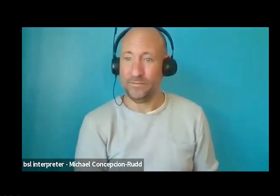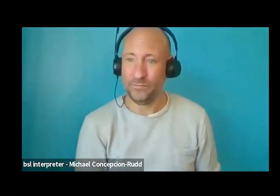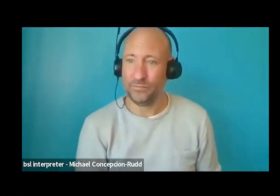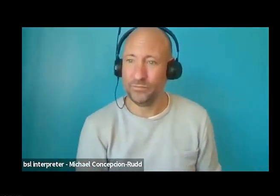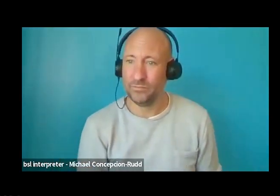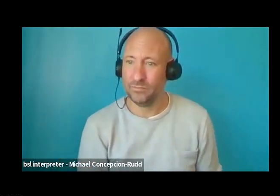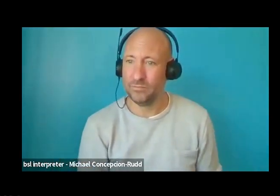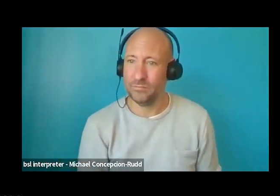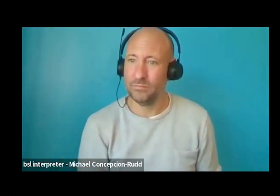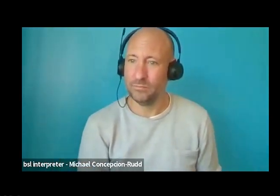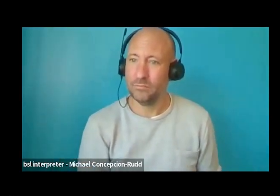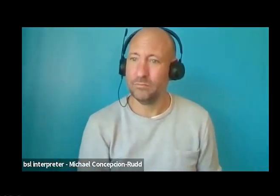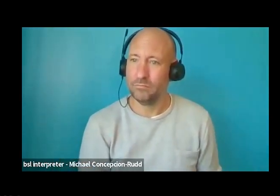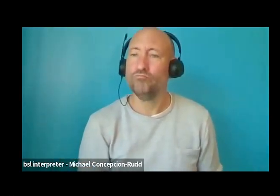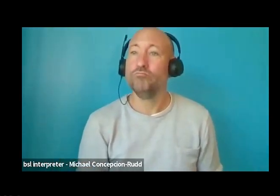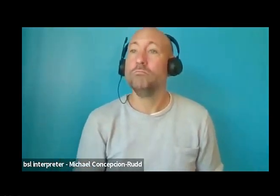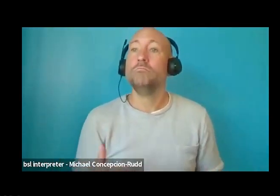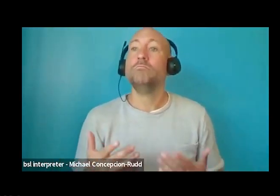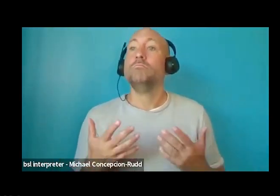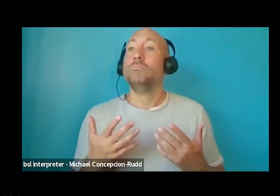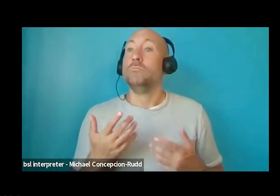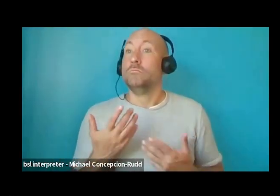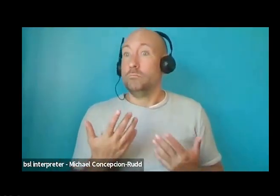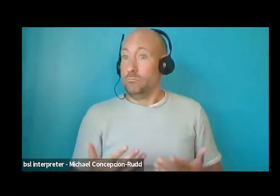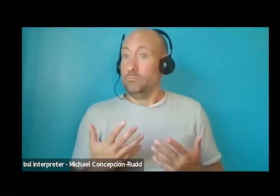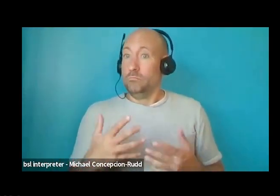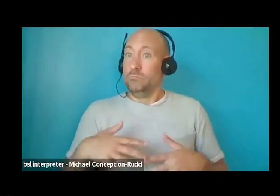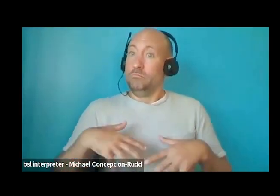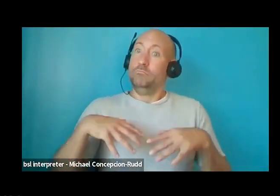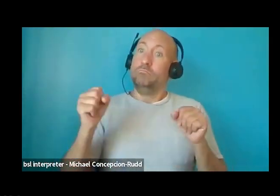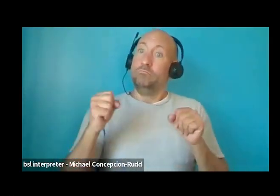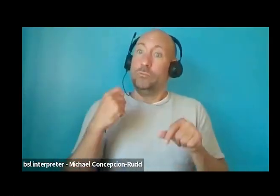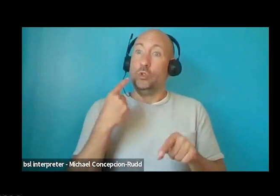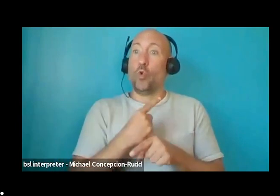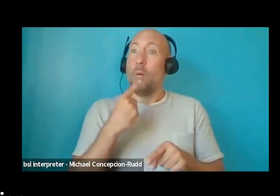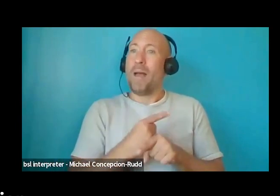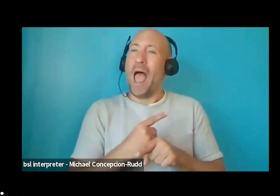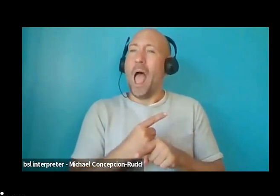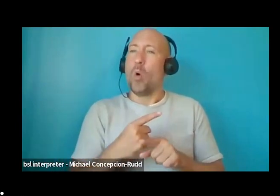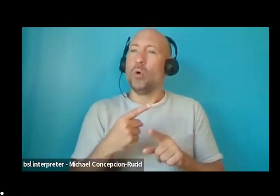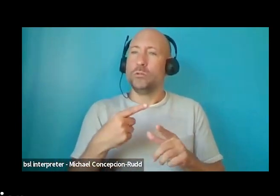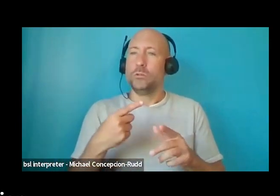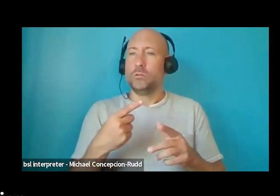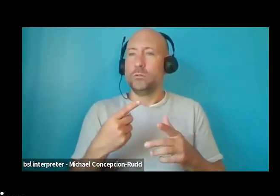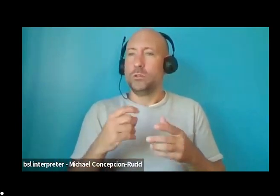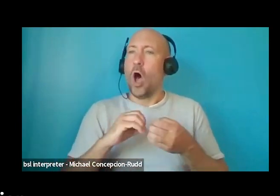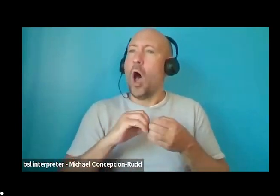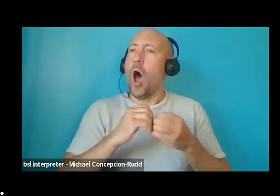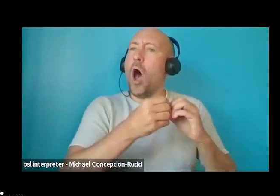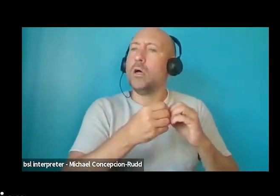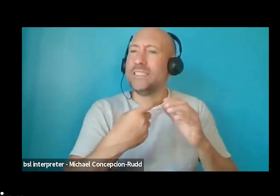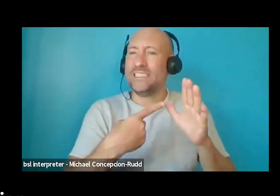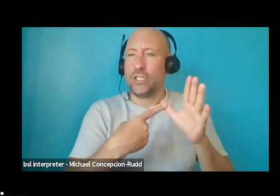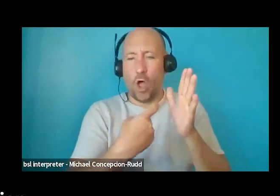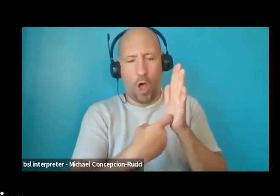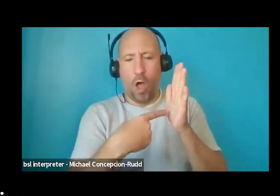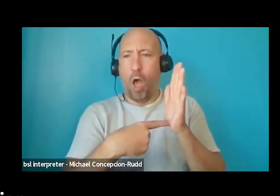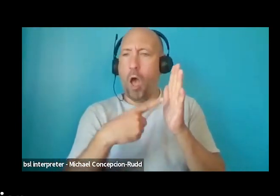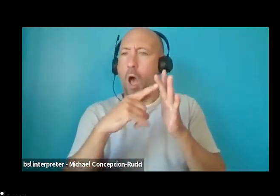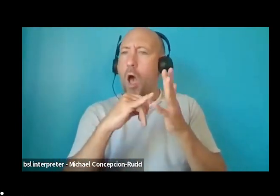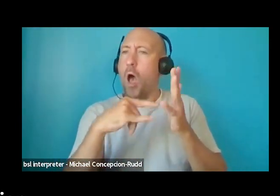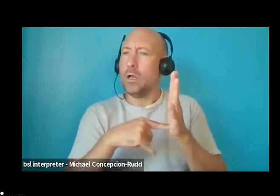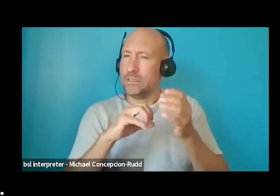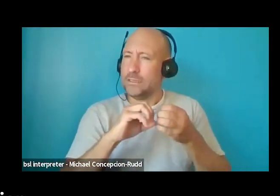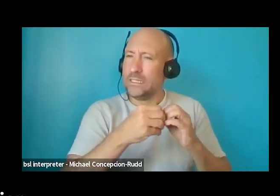So in a moment, I'm going to start my presentation about the Artist Residency. I do have the PowerPoint presentation